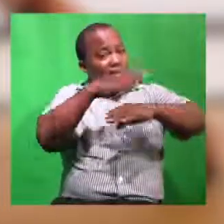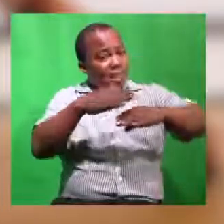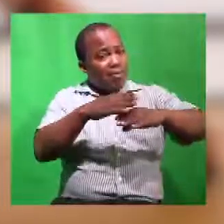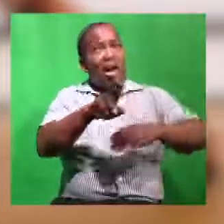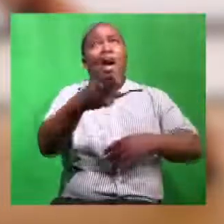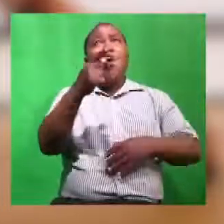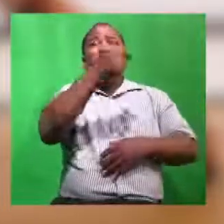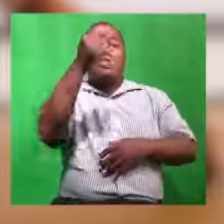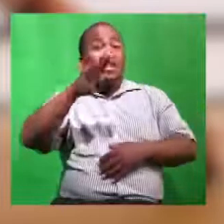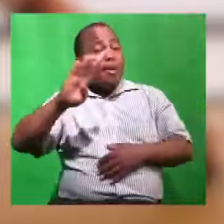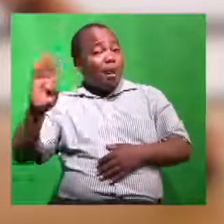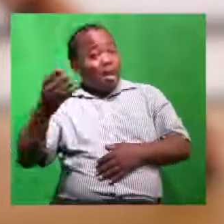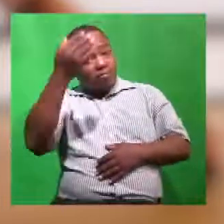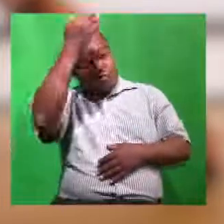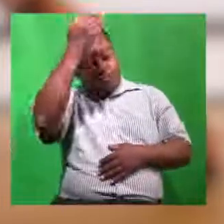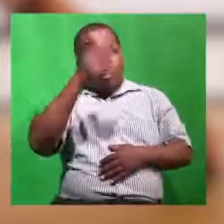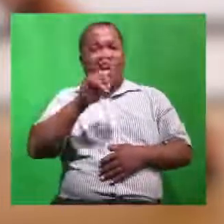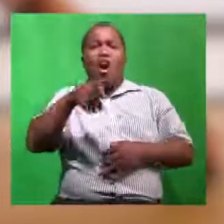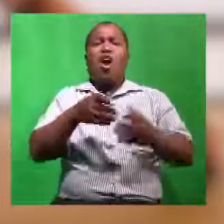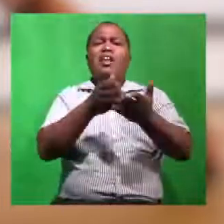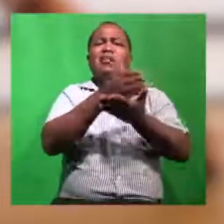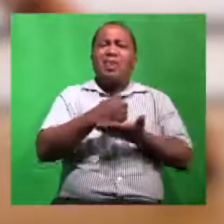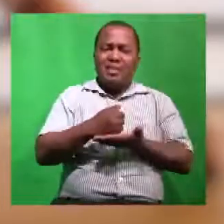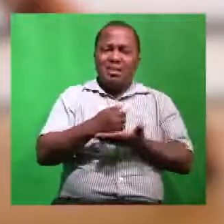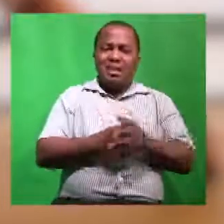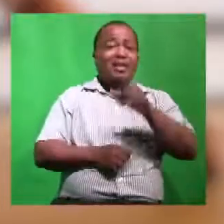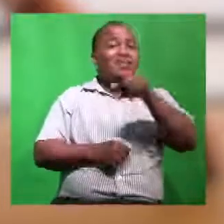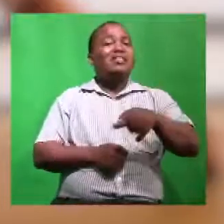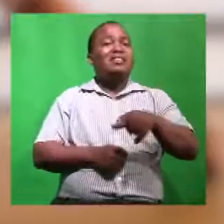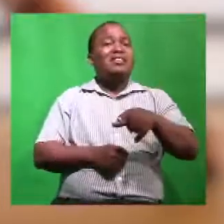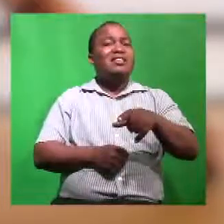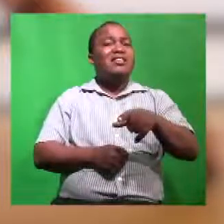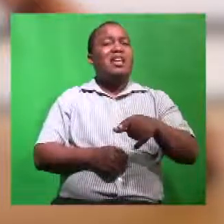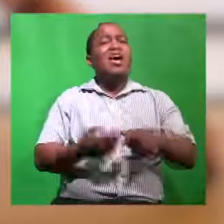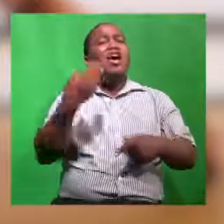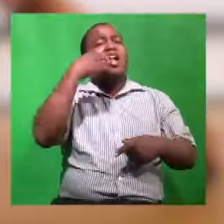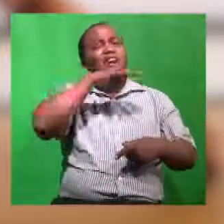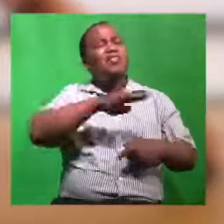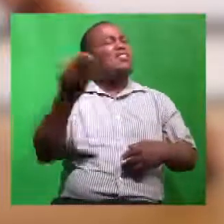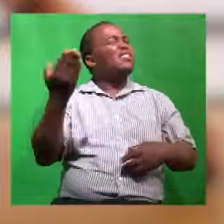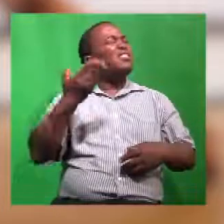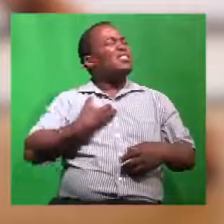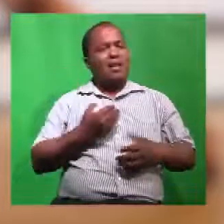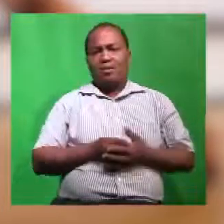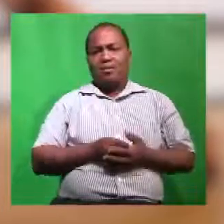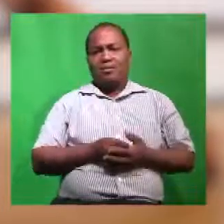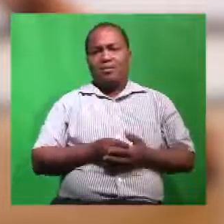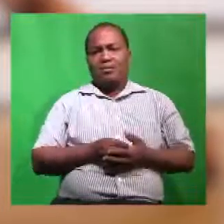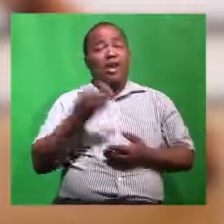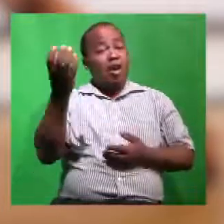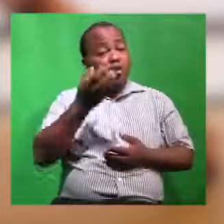Tanzania mainland or wherever, or in your place, wherever you live. It is very, very significant, those social